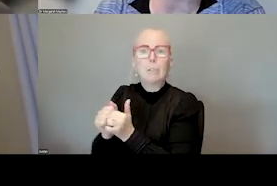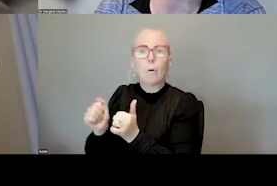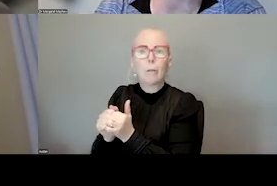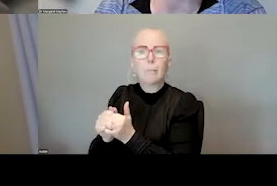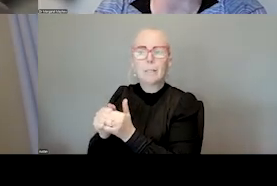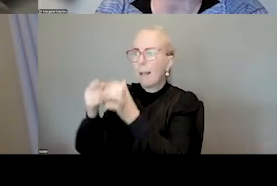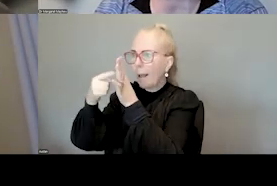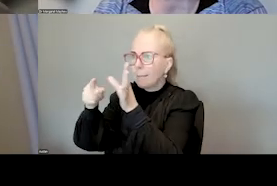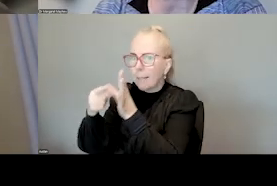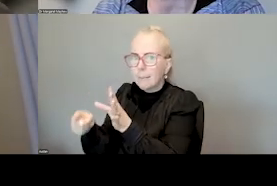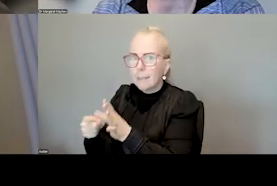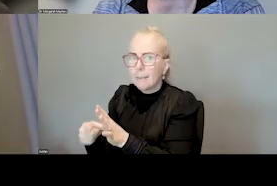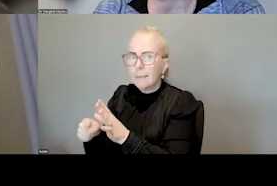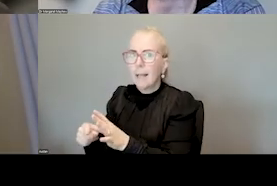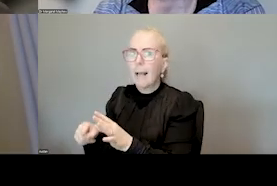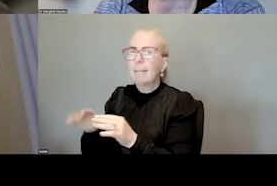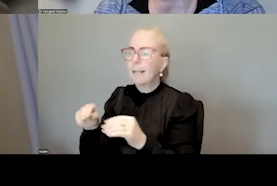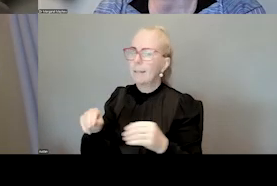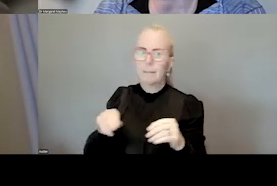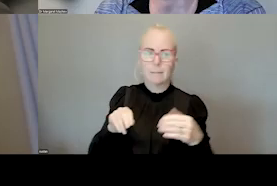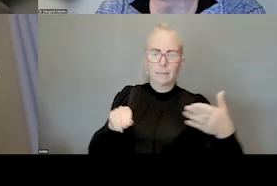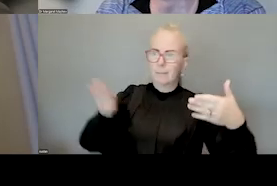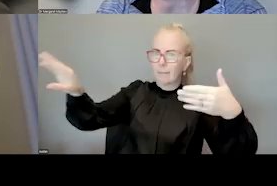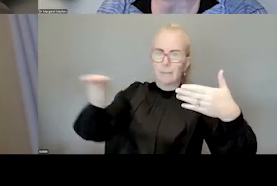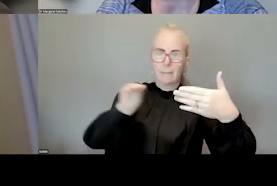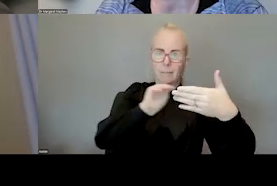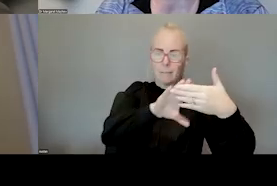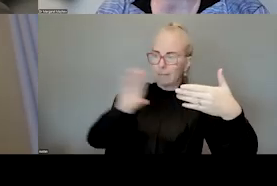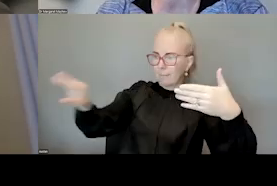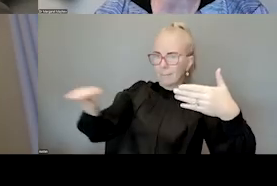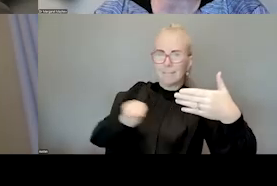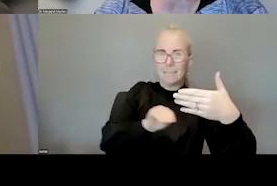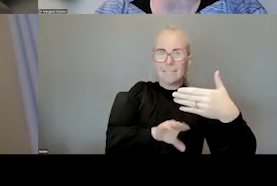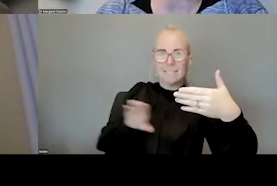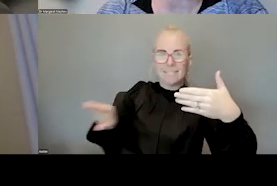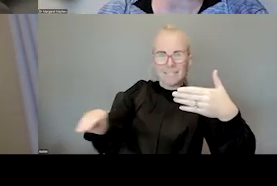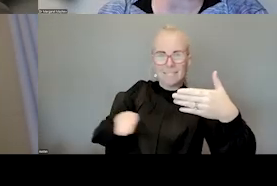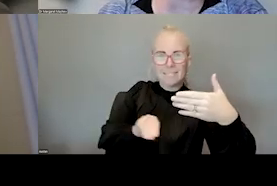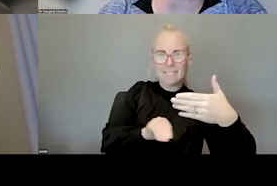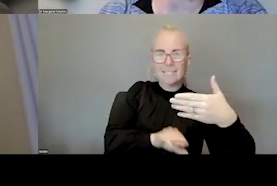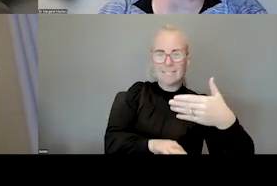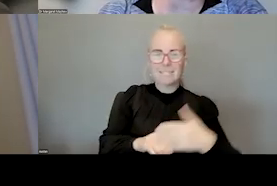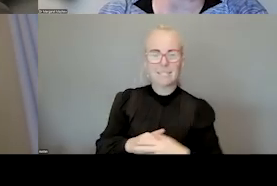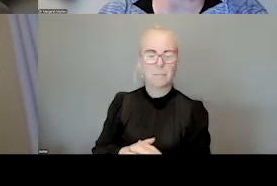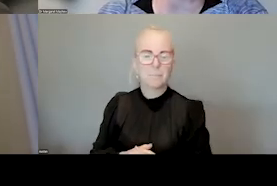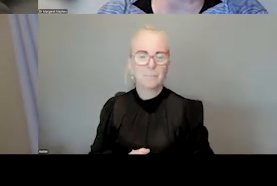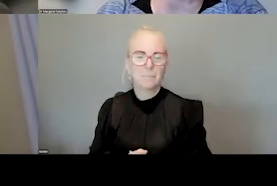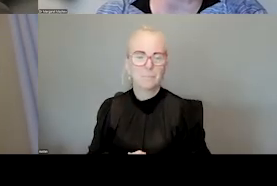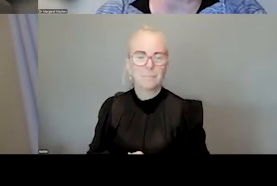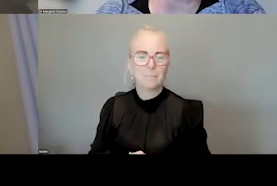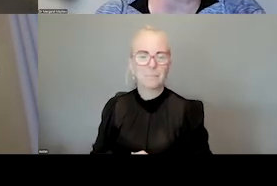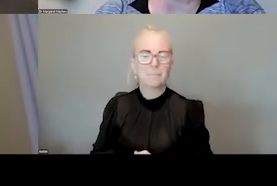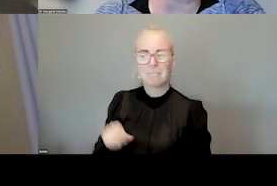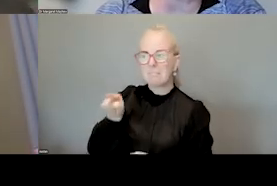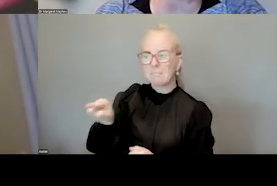it has a character count as you are typing, which is mm. extremely helpful. Yeah. And also you can save everything,